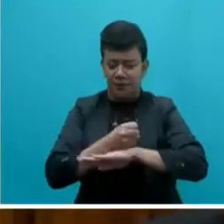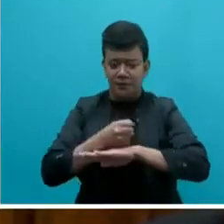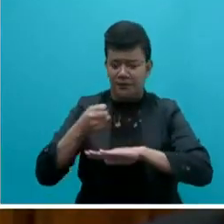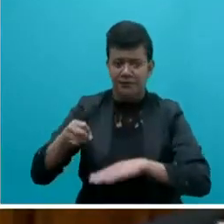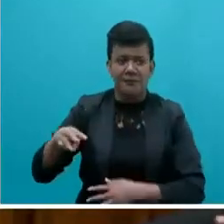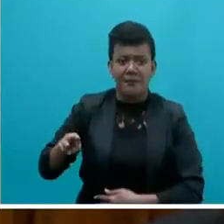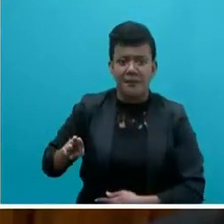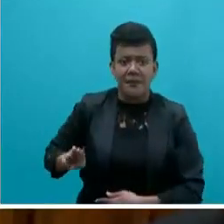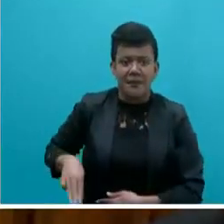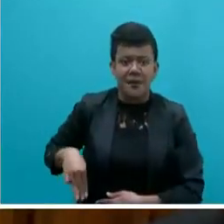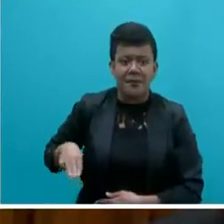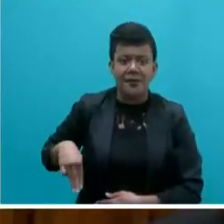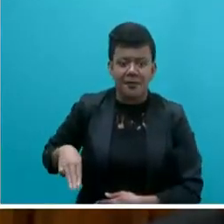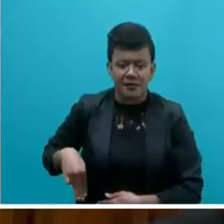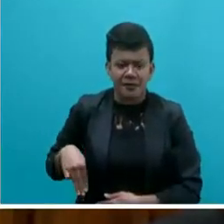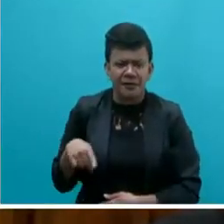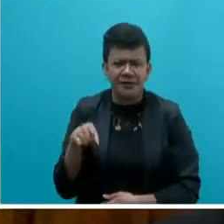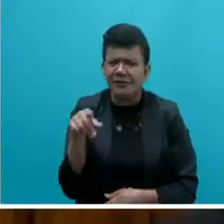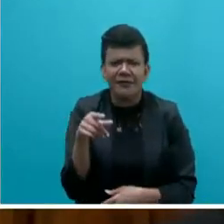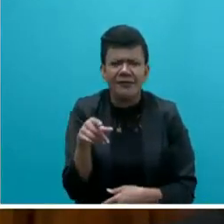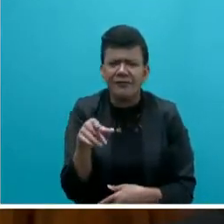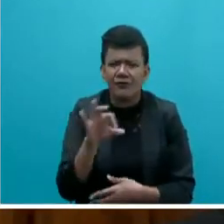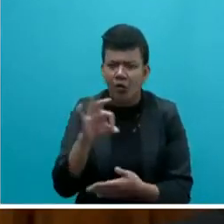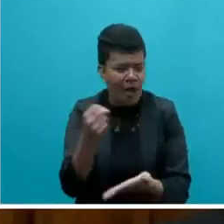curse them.